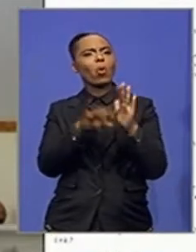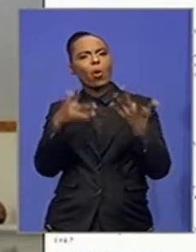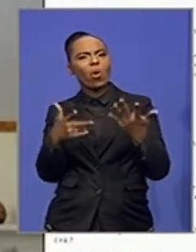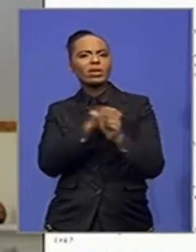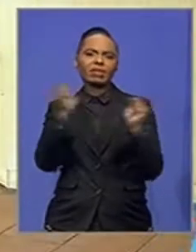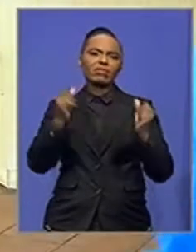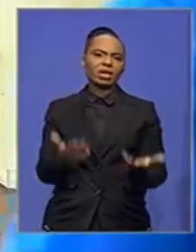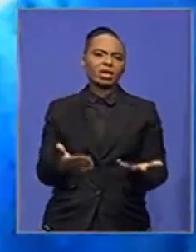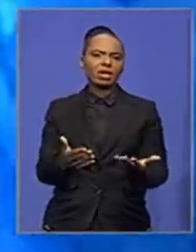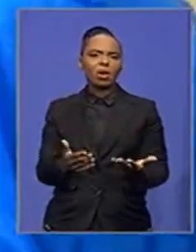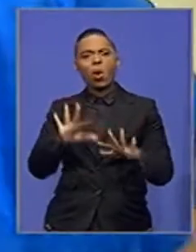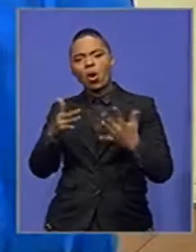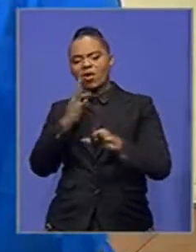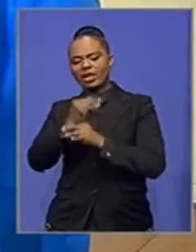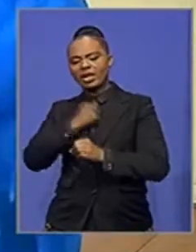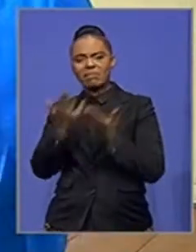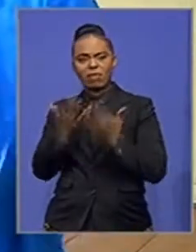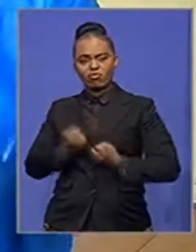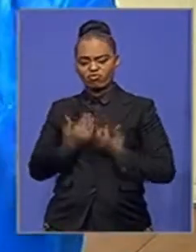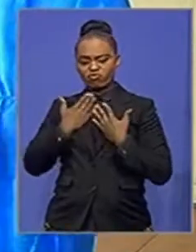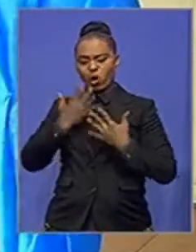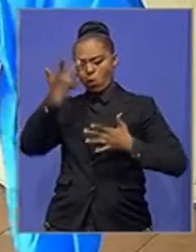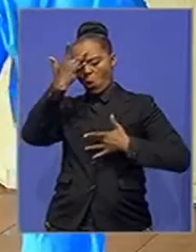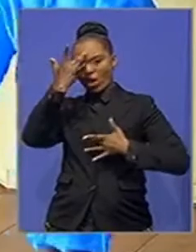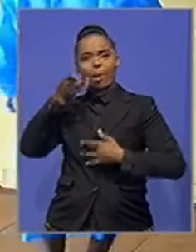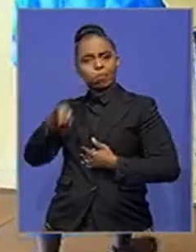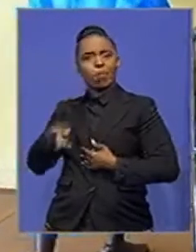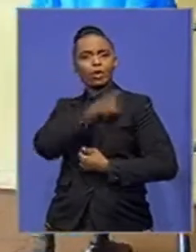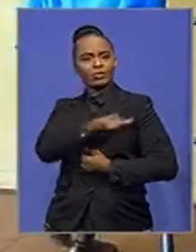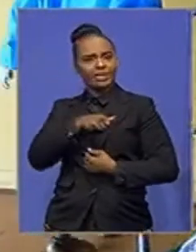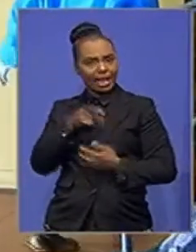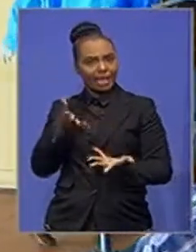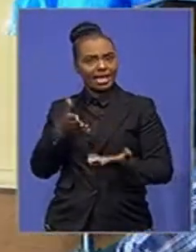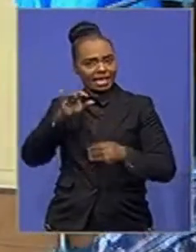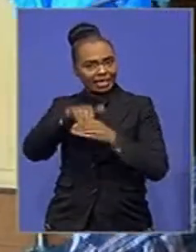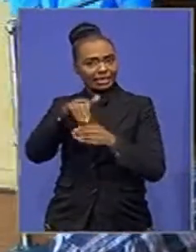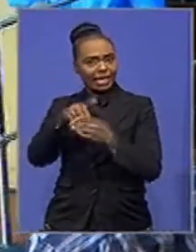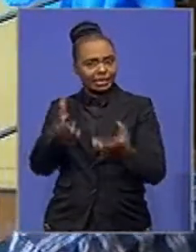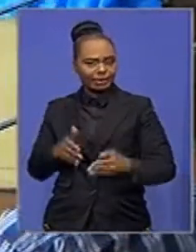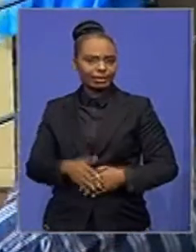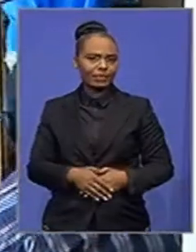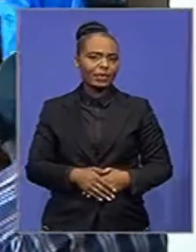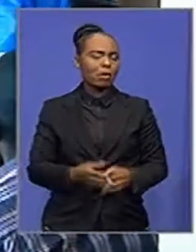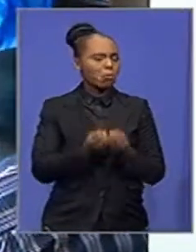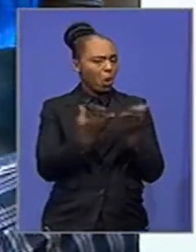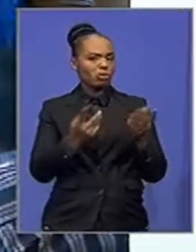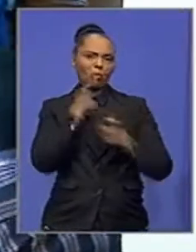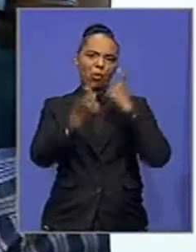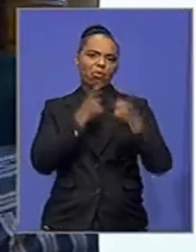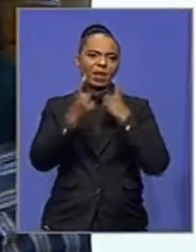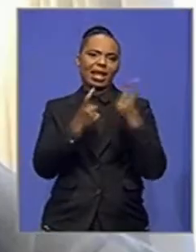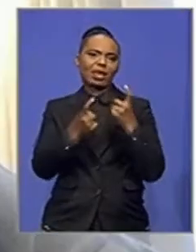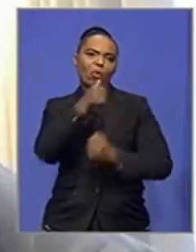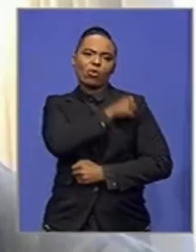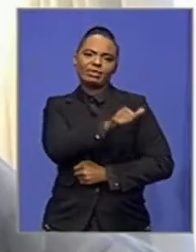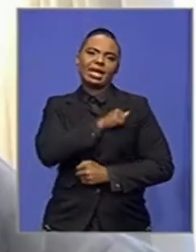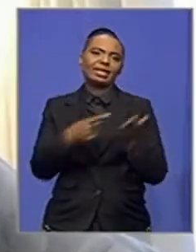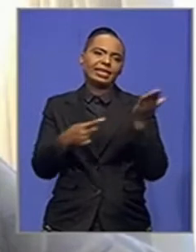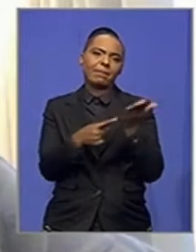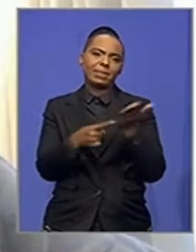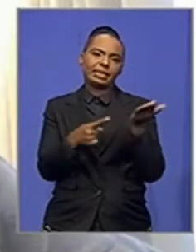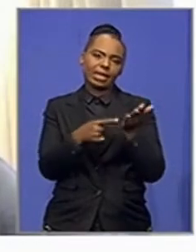hospital? Mokgatlo wa go lwela ditokelo tša badudi o re ke kgale o lla ka bookelo bja Tembisa. We've been trying to engage